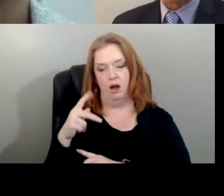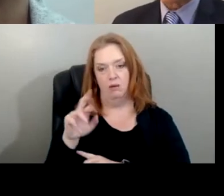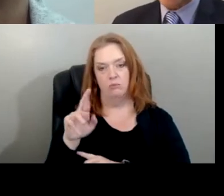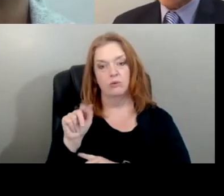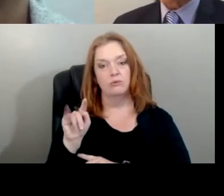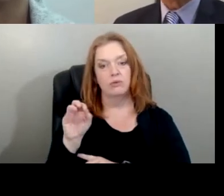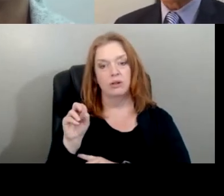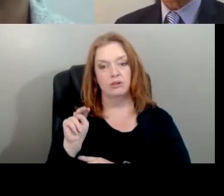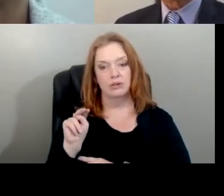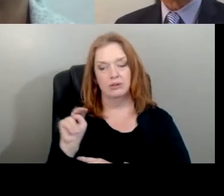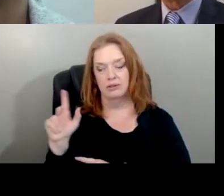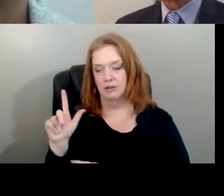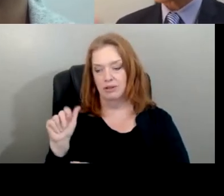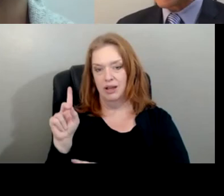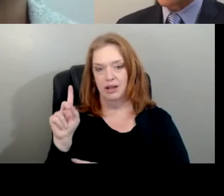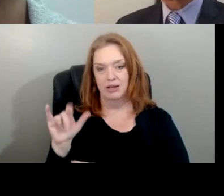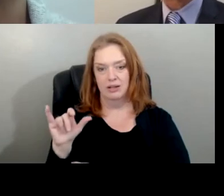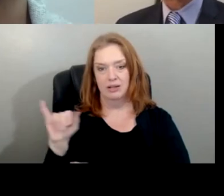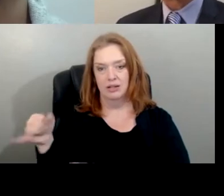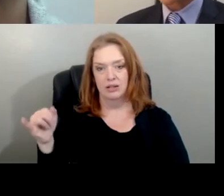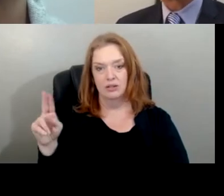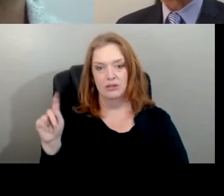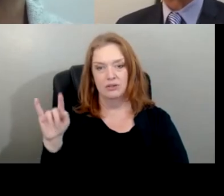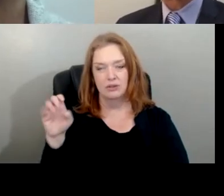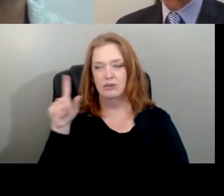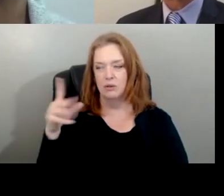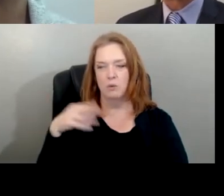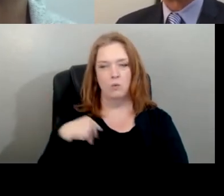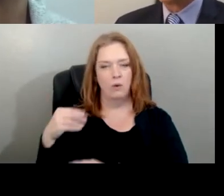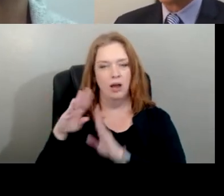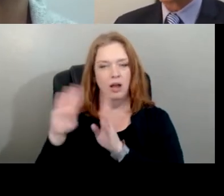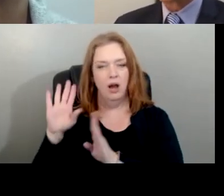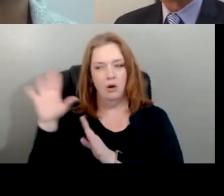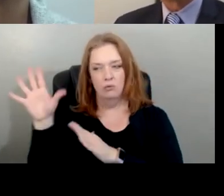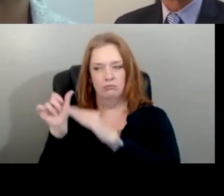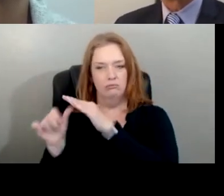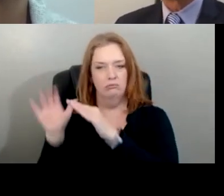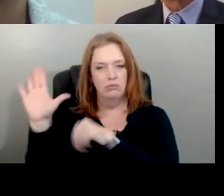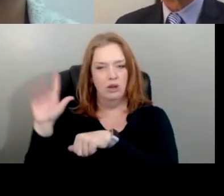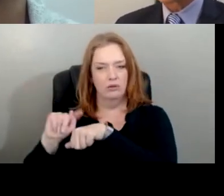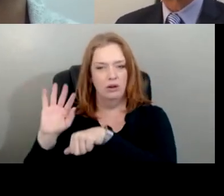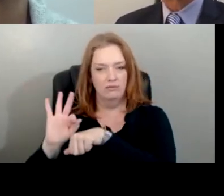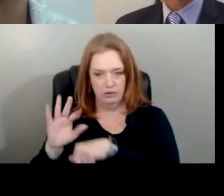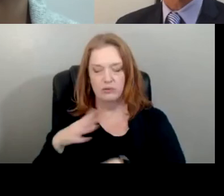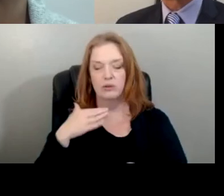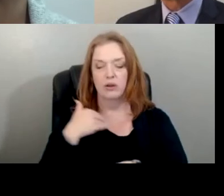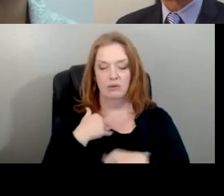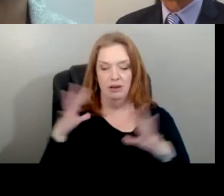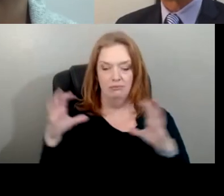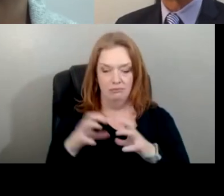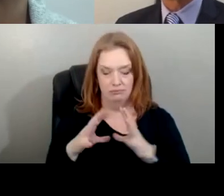and going through listening sessions and consultations with tribal organizations,